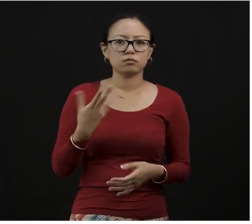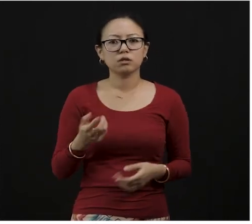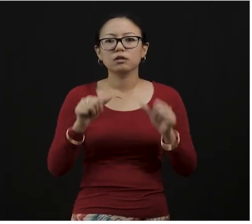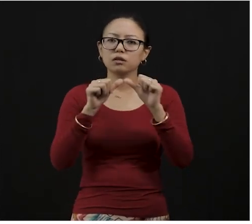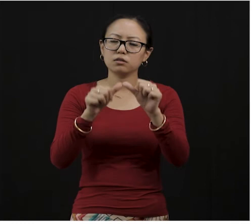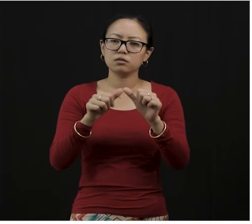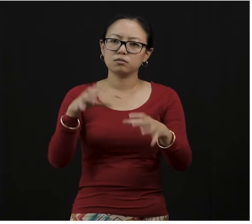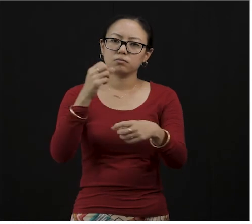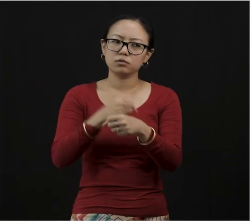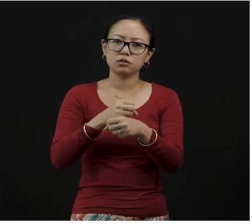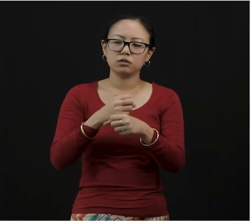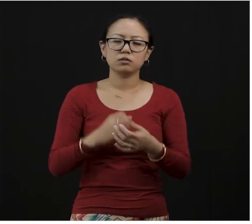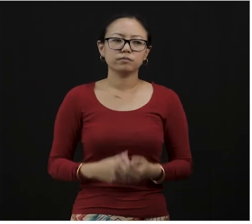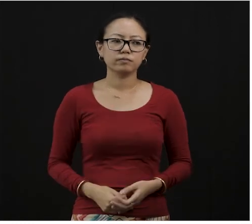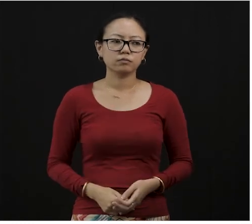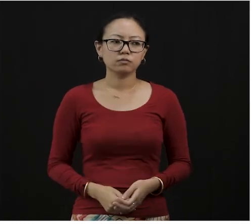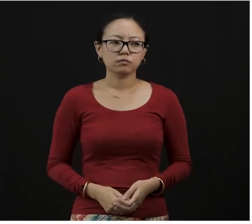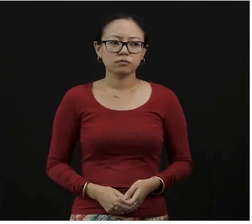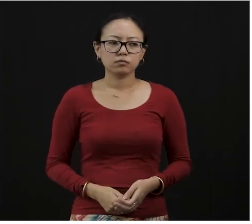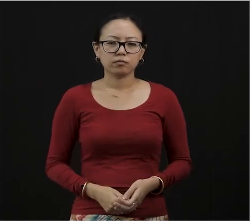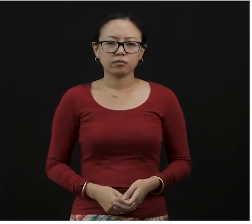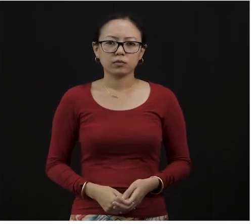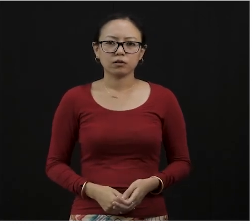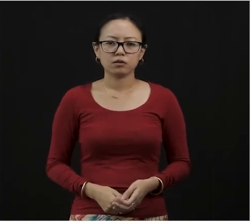gram. We measure chocolate by gram.